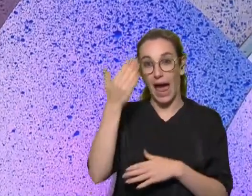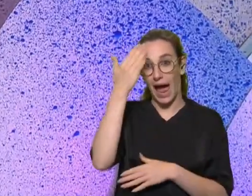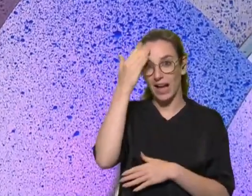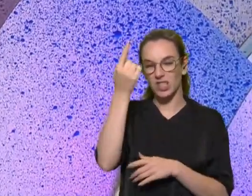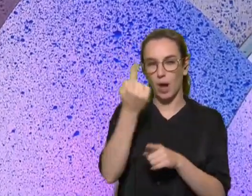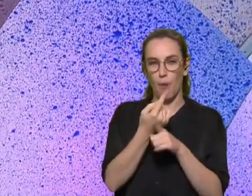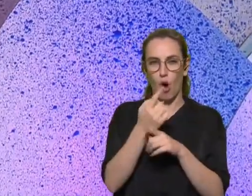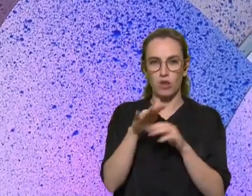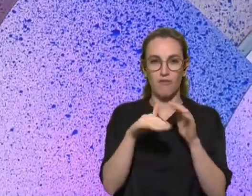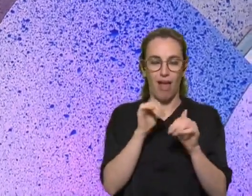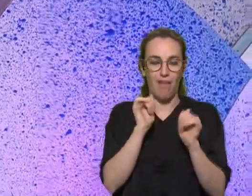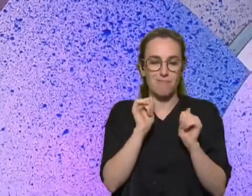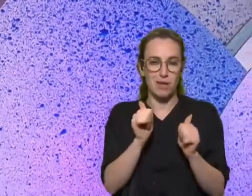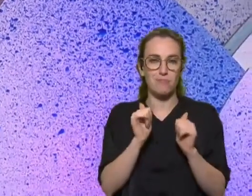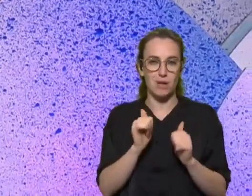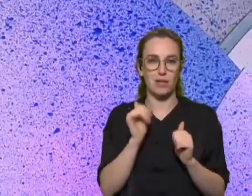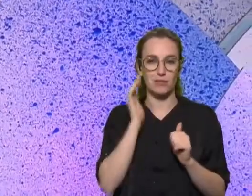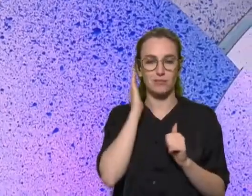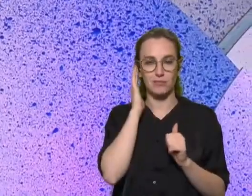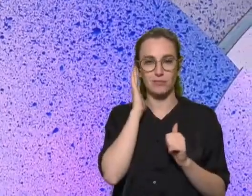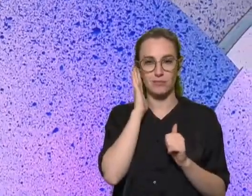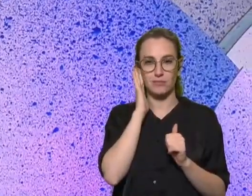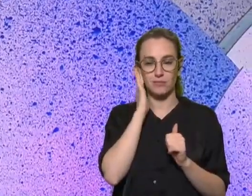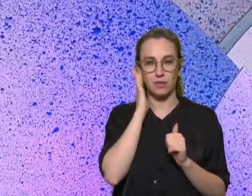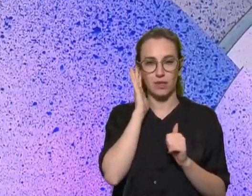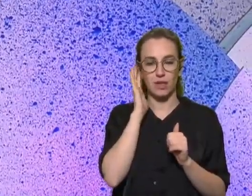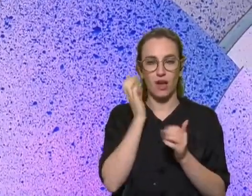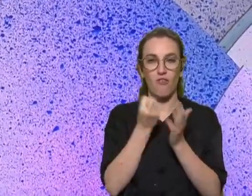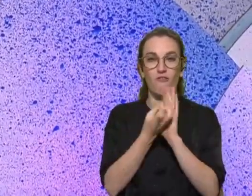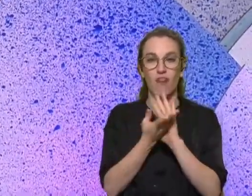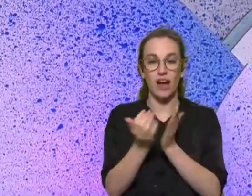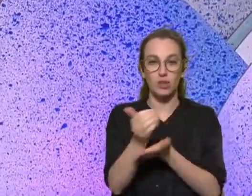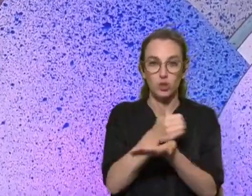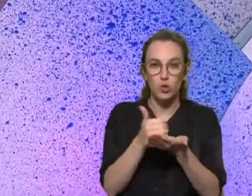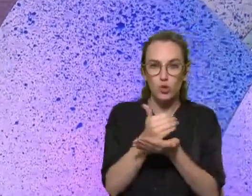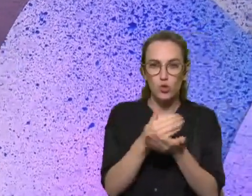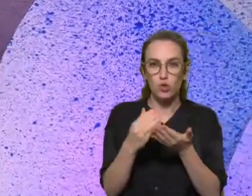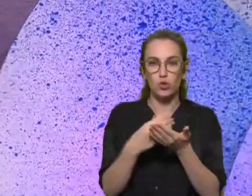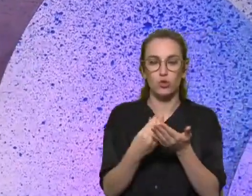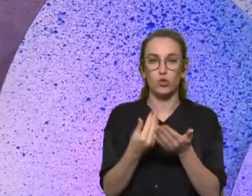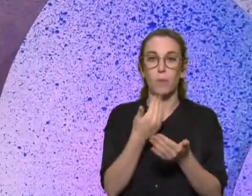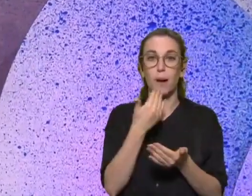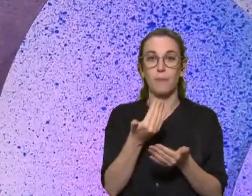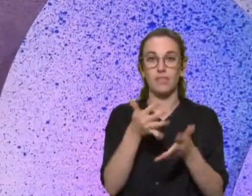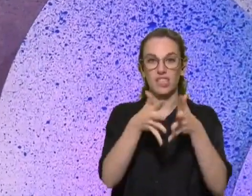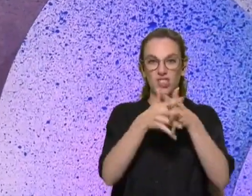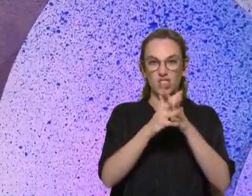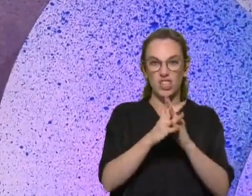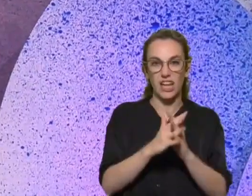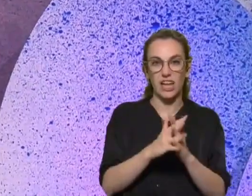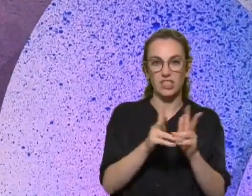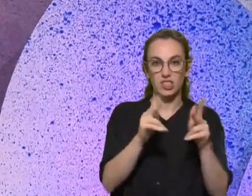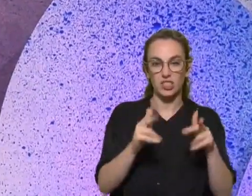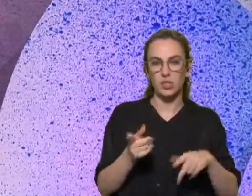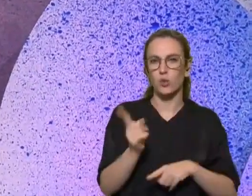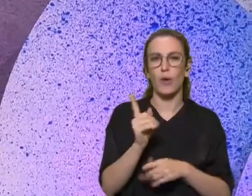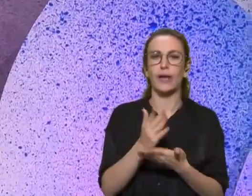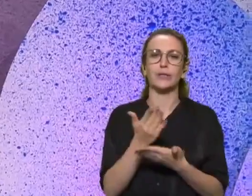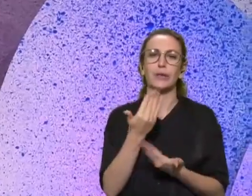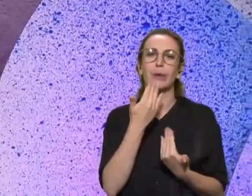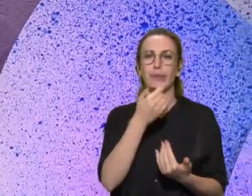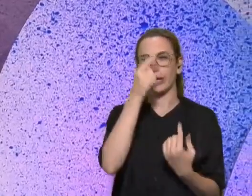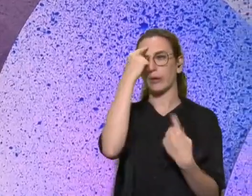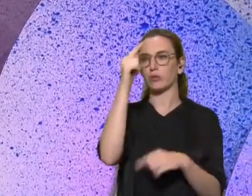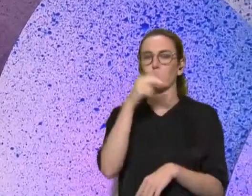things that was very well done. We had resources allocated to the strategy. It wasn't as 2 or